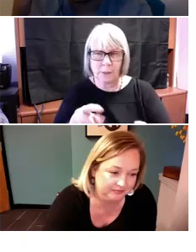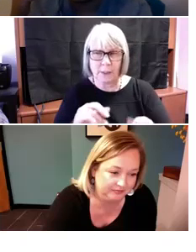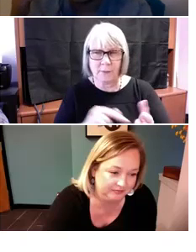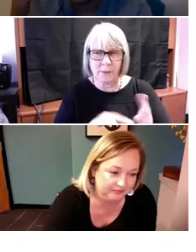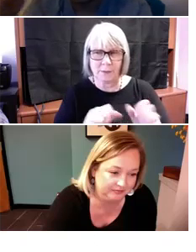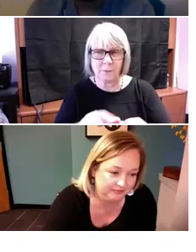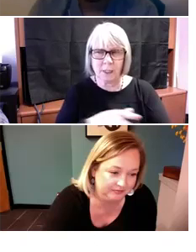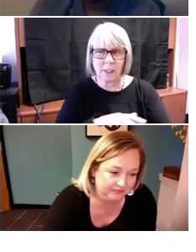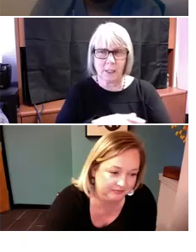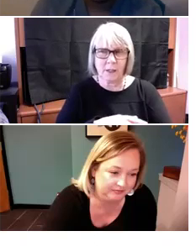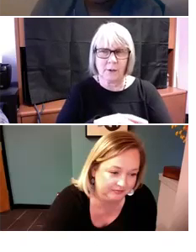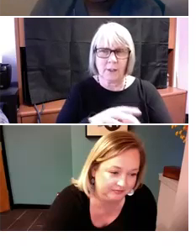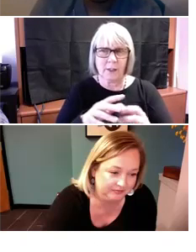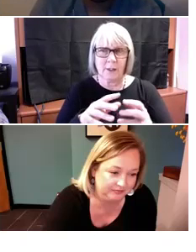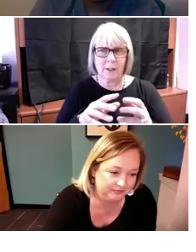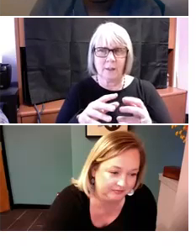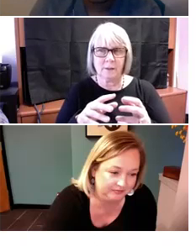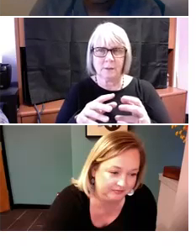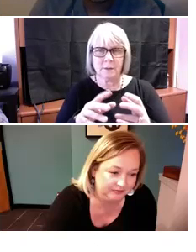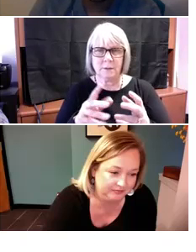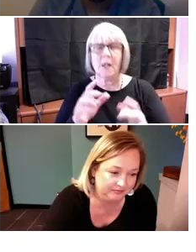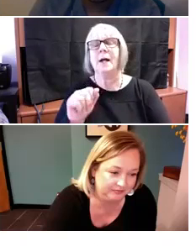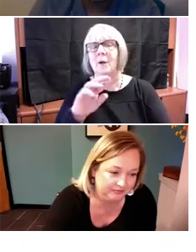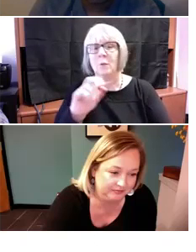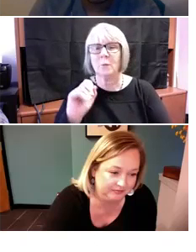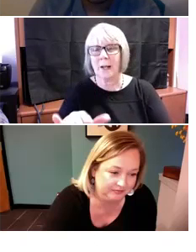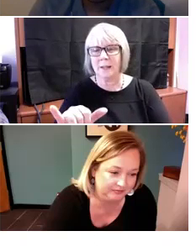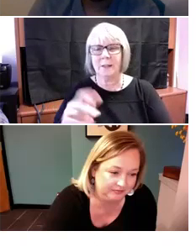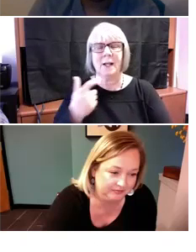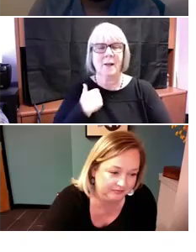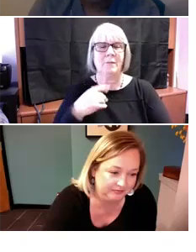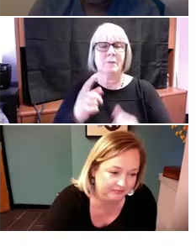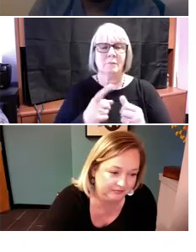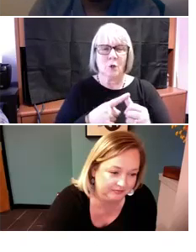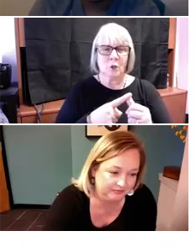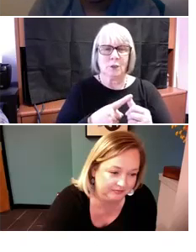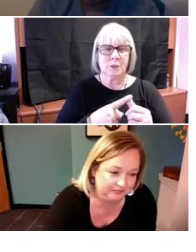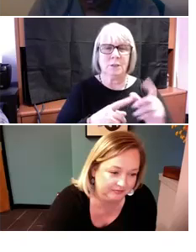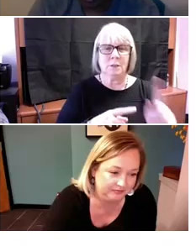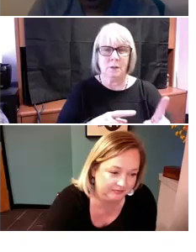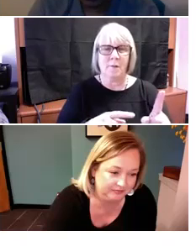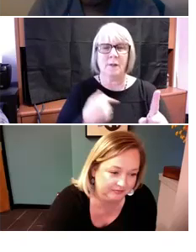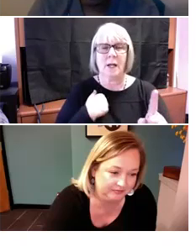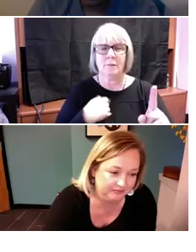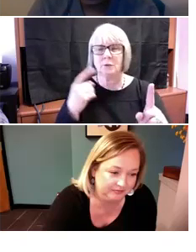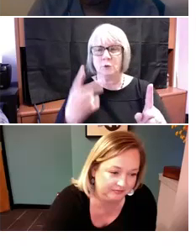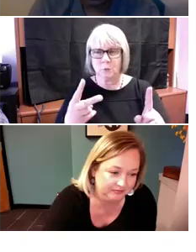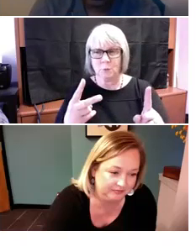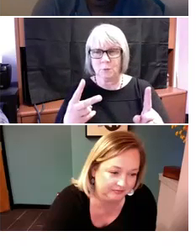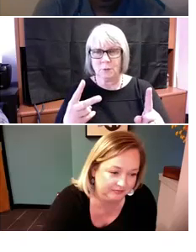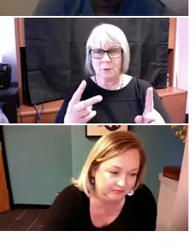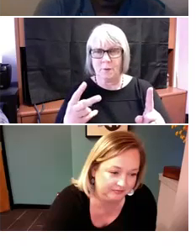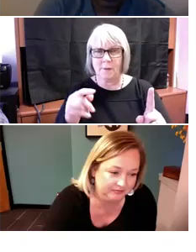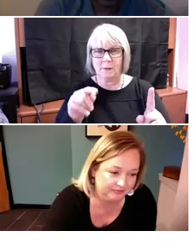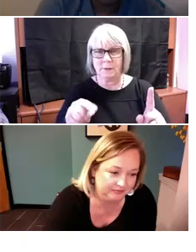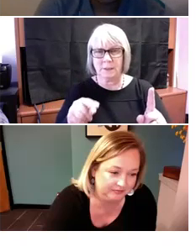an array of linked lists, where I have the first array element as 1, where we have a pointer to 2, where this